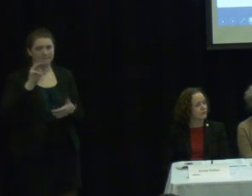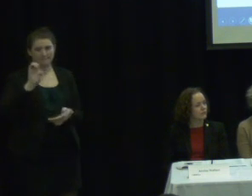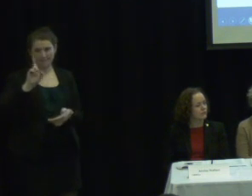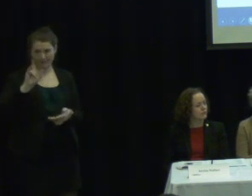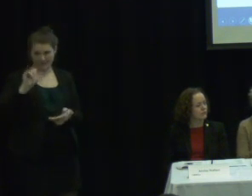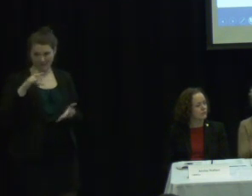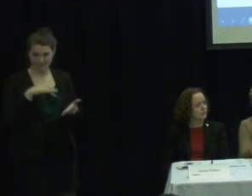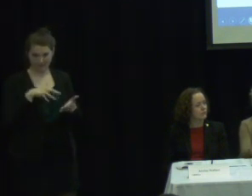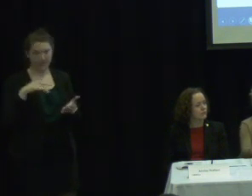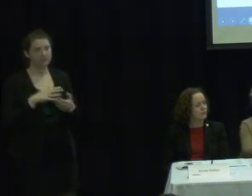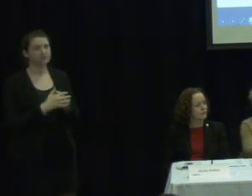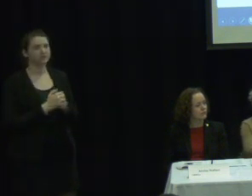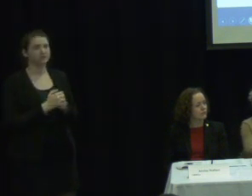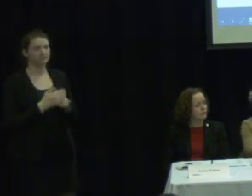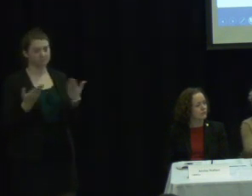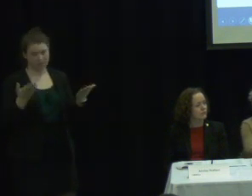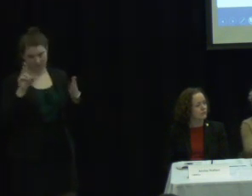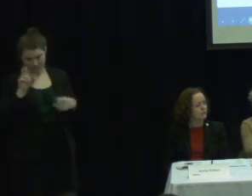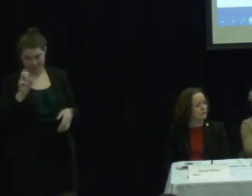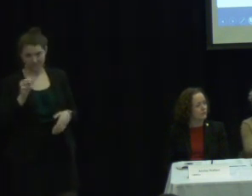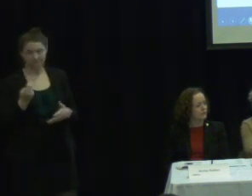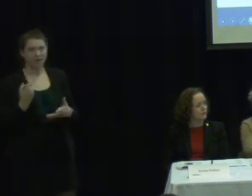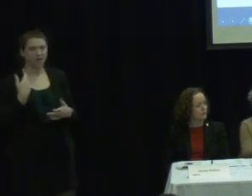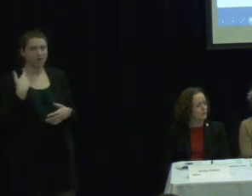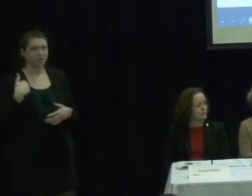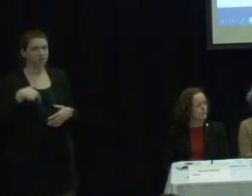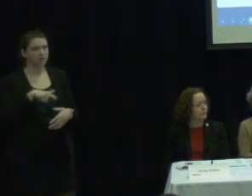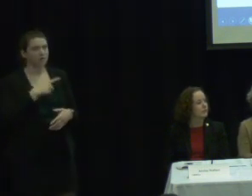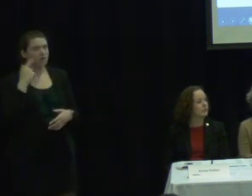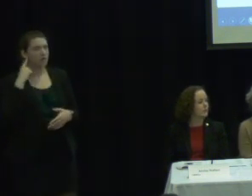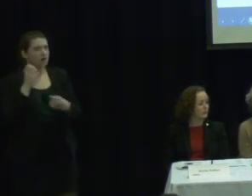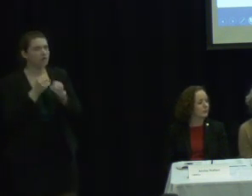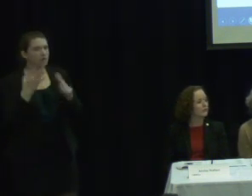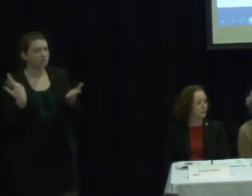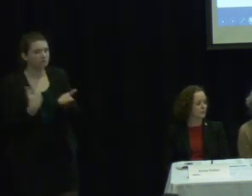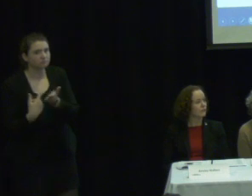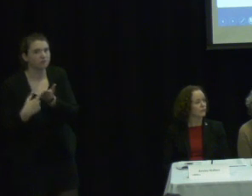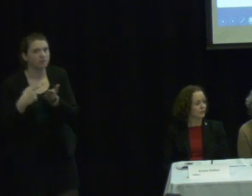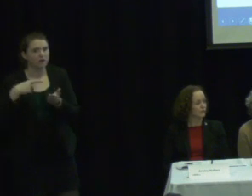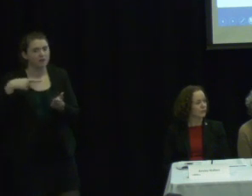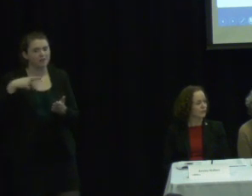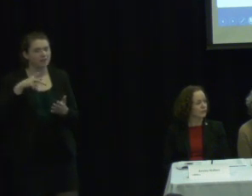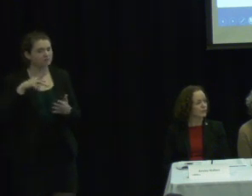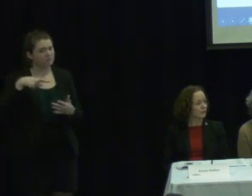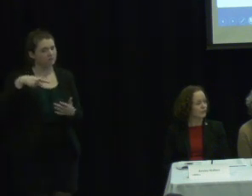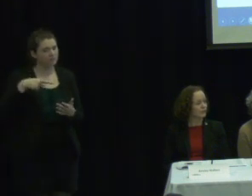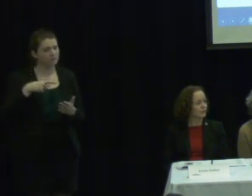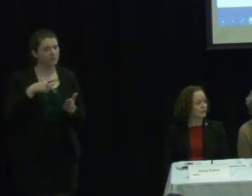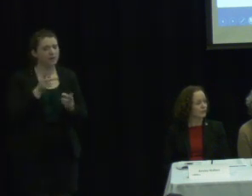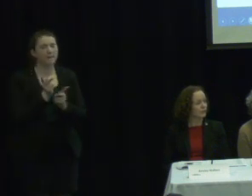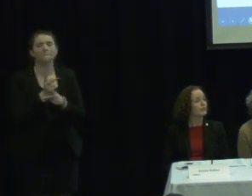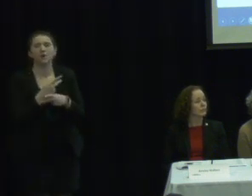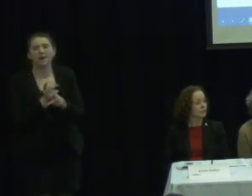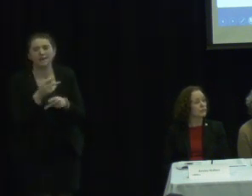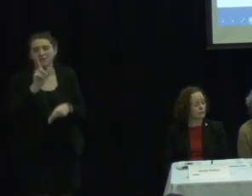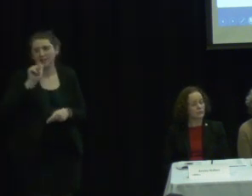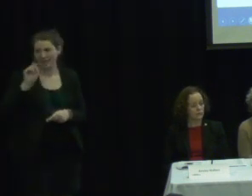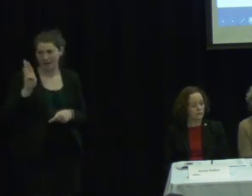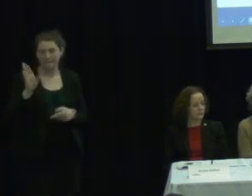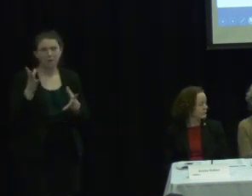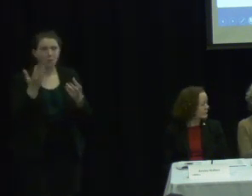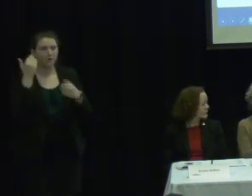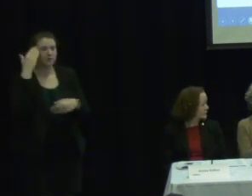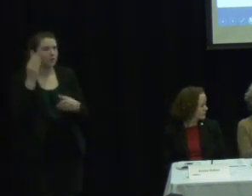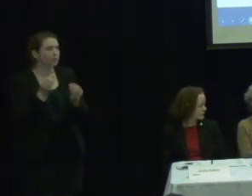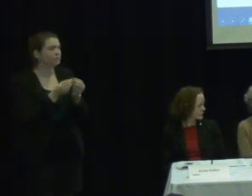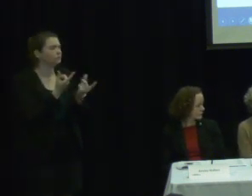And we've heard a lot about the production lab, and we wanted to know what you're doing with that.